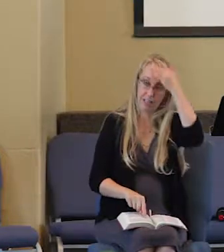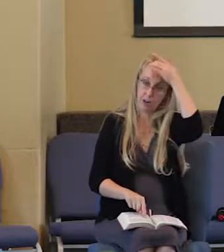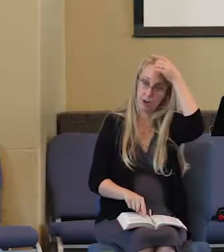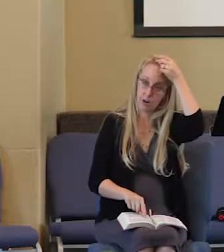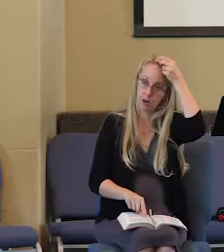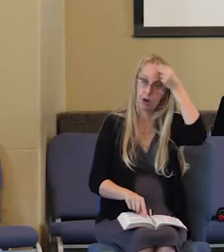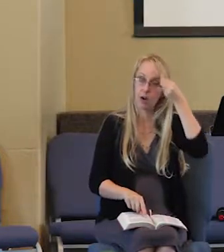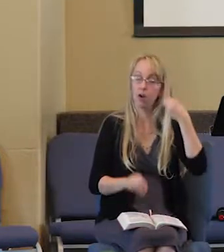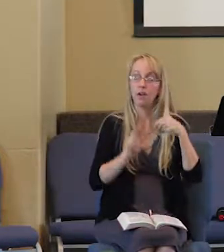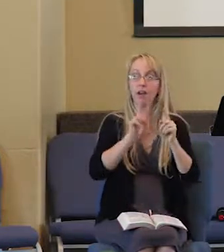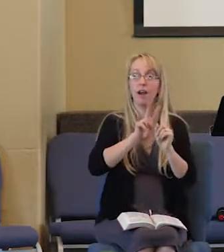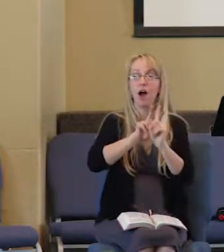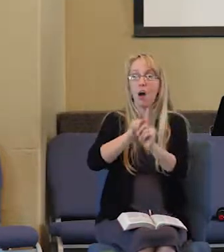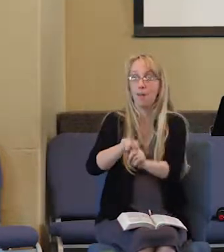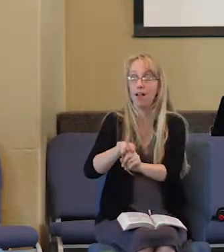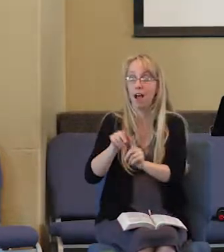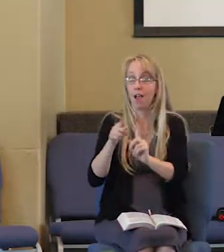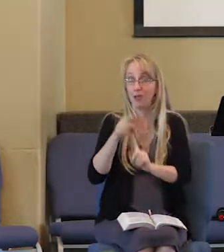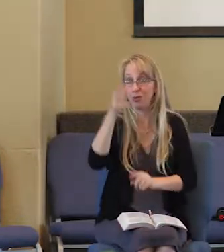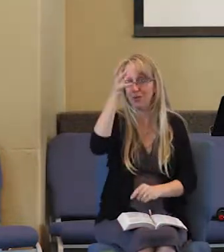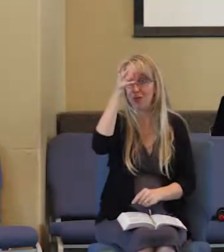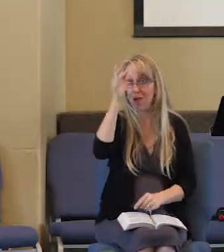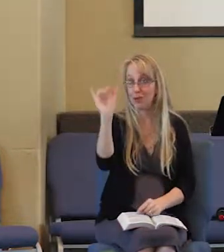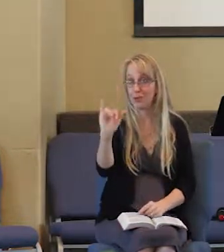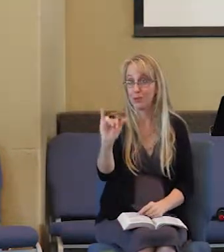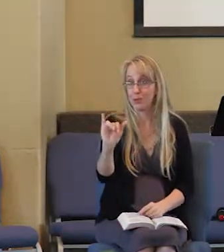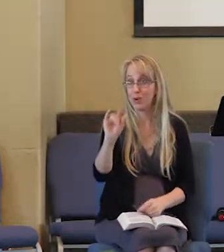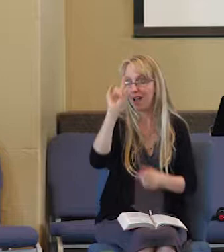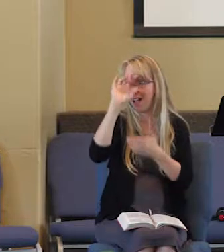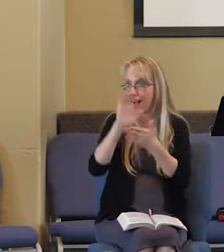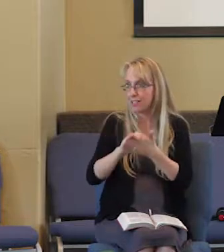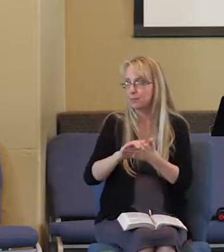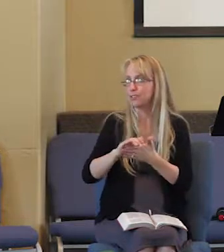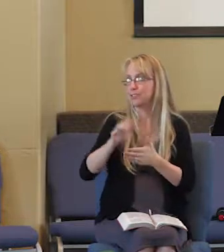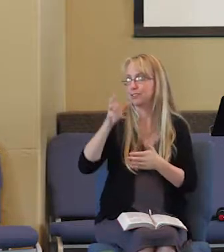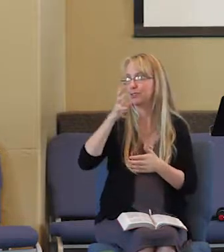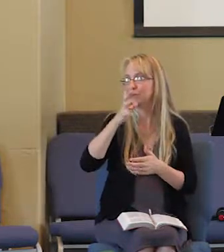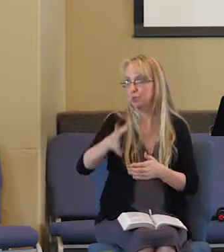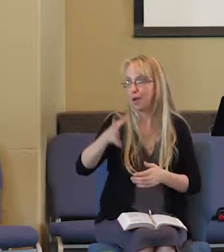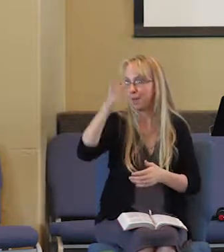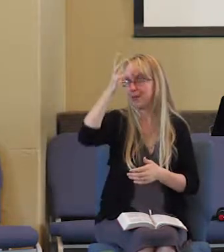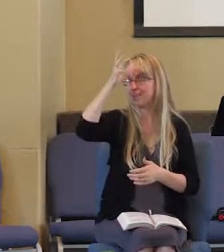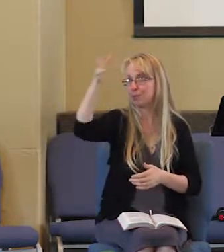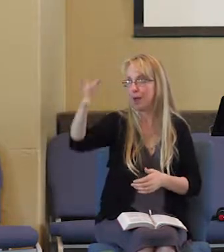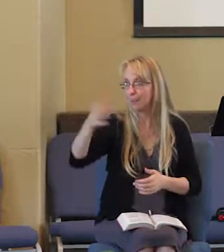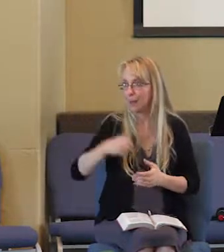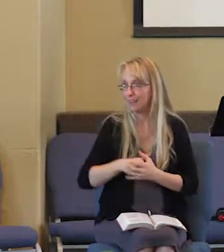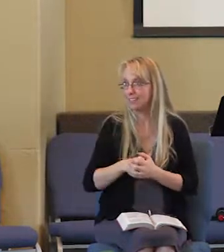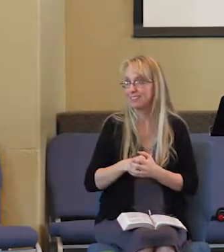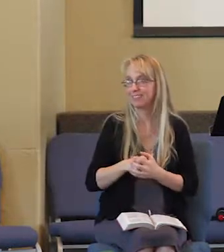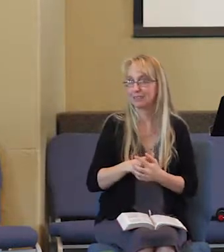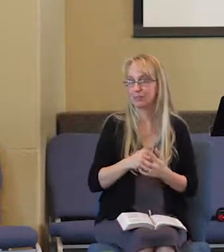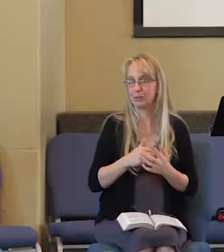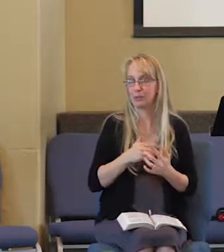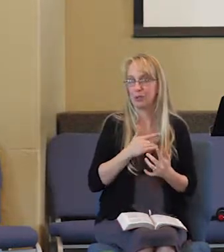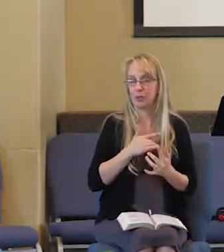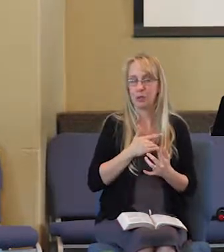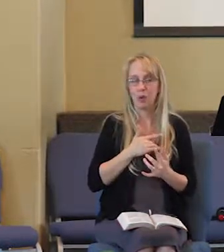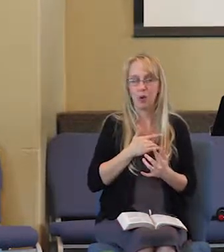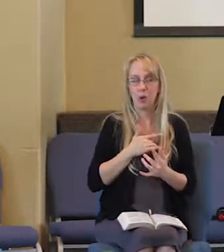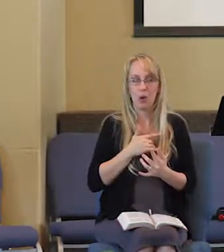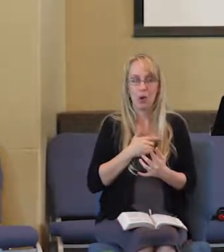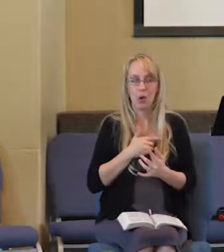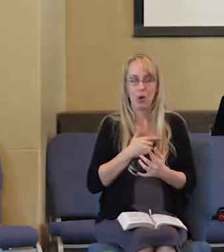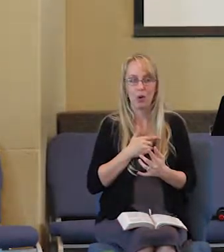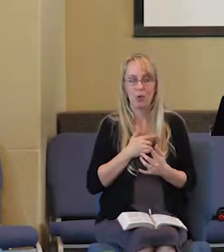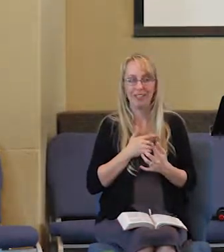chapter 1 apply to fathers, to husbands, to grandparents. We kind of get it all, but we're going to